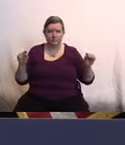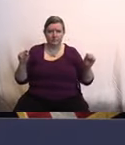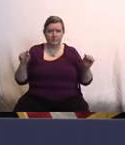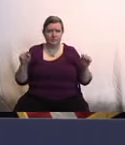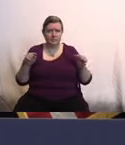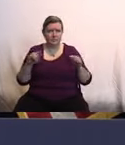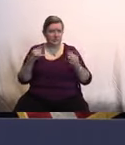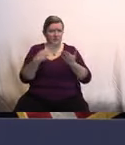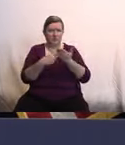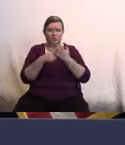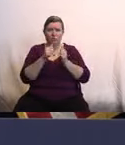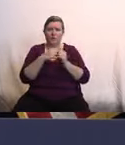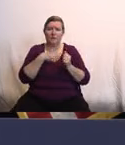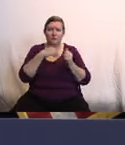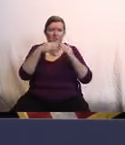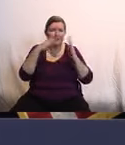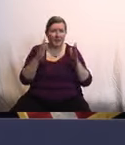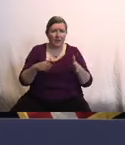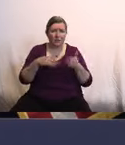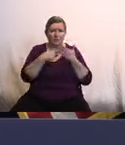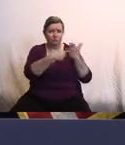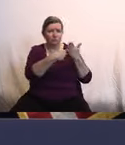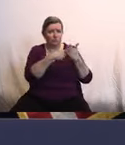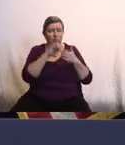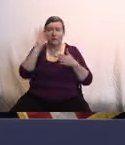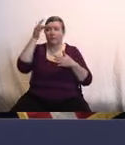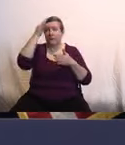White House and with the federal leadership.